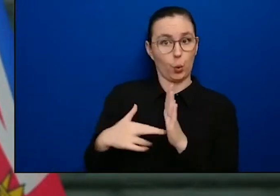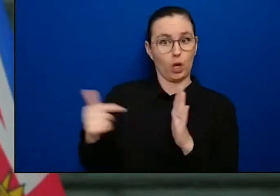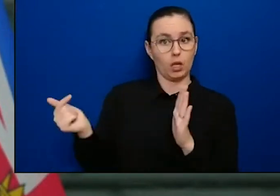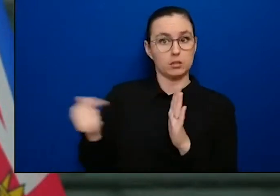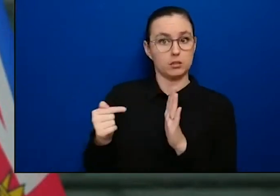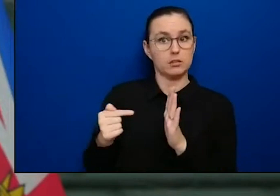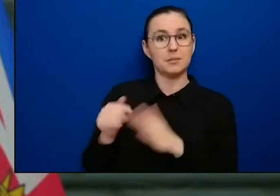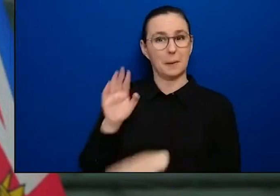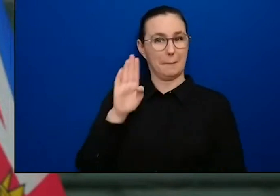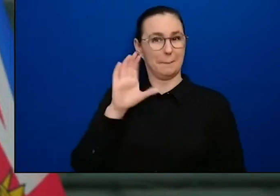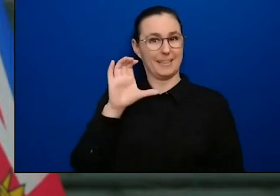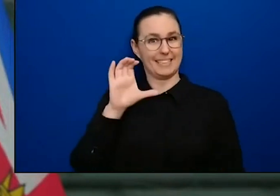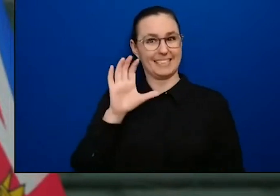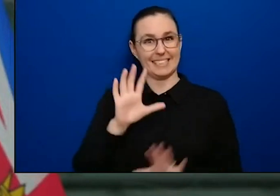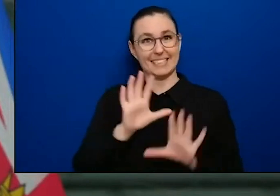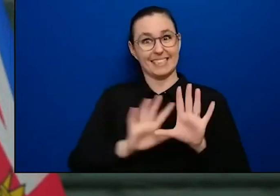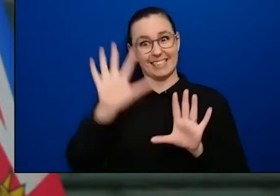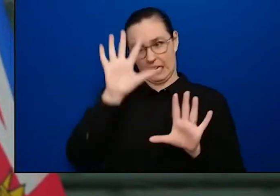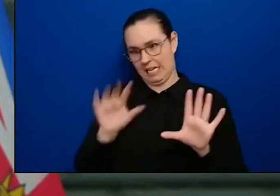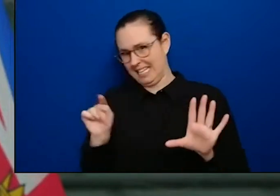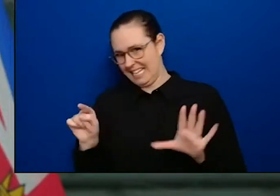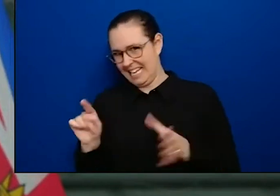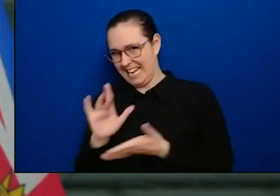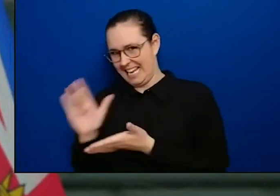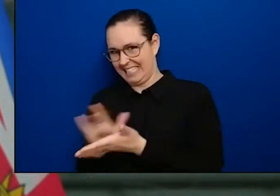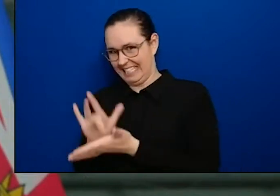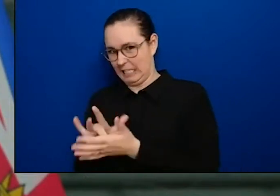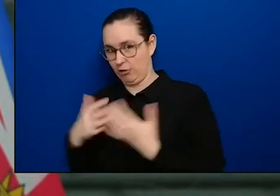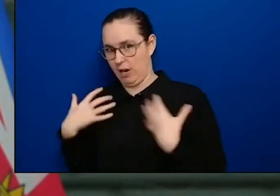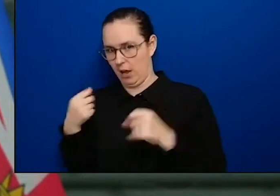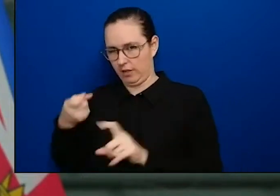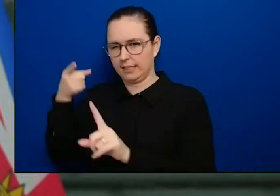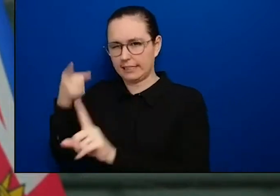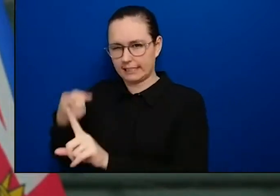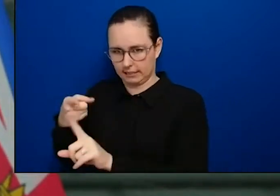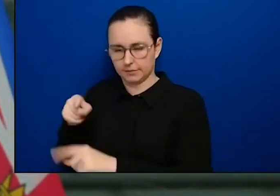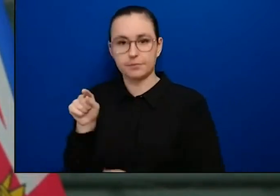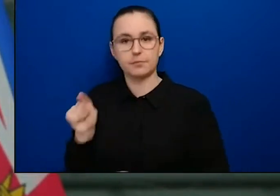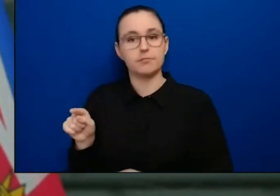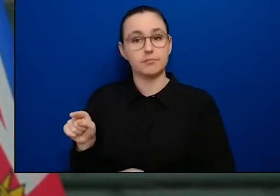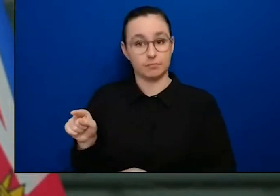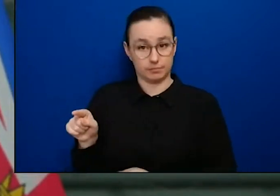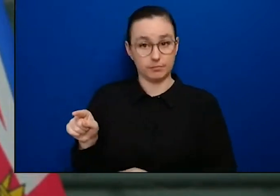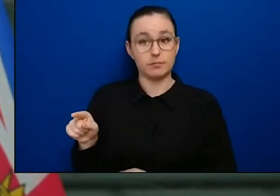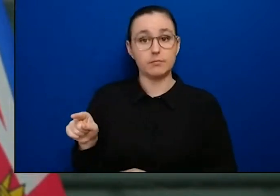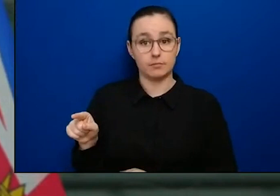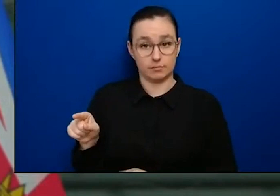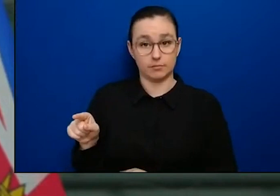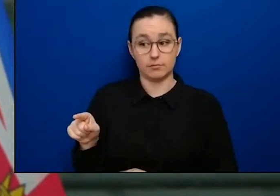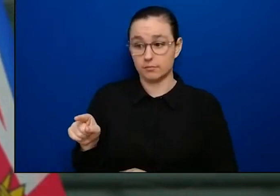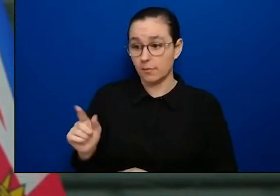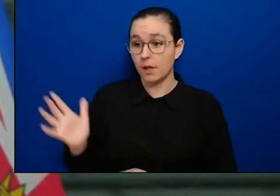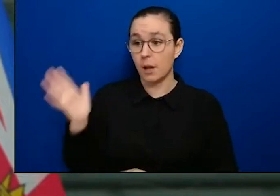health. And with the decrease in transmission and the leveling off of our hospitalizations